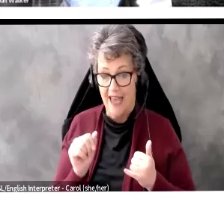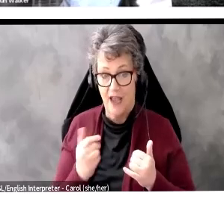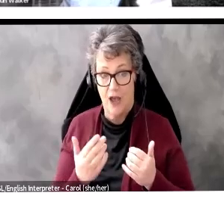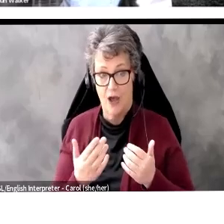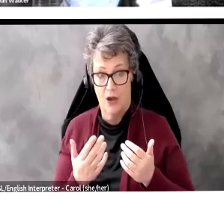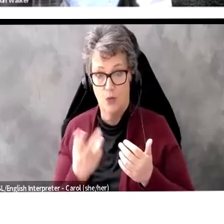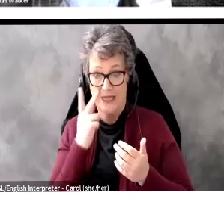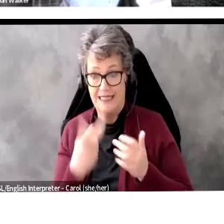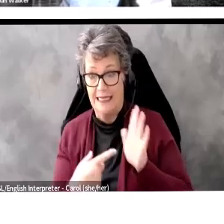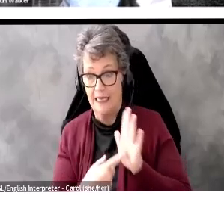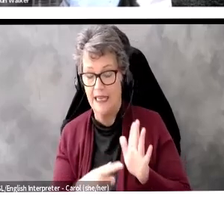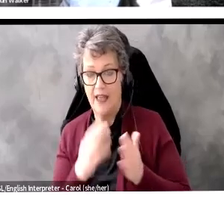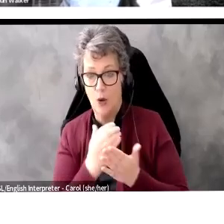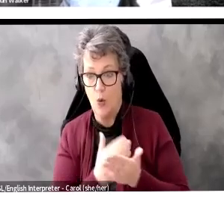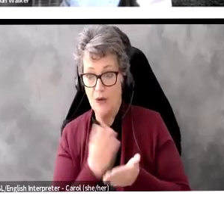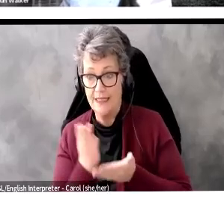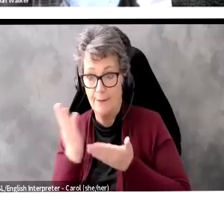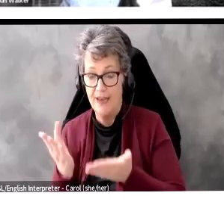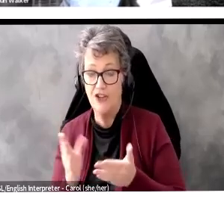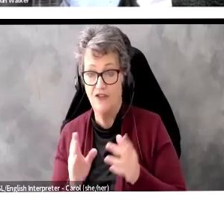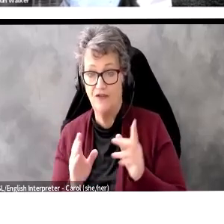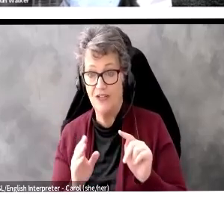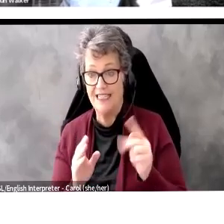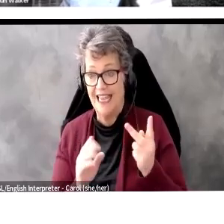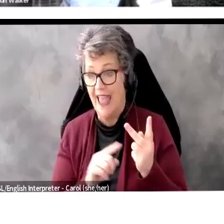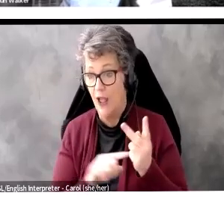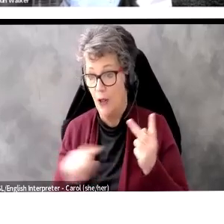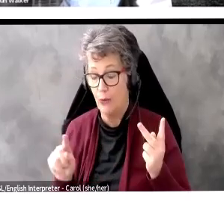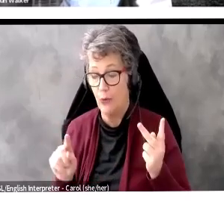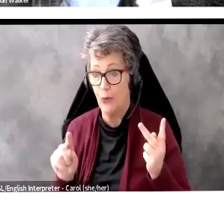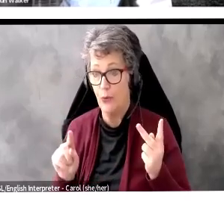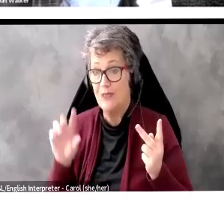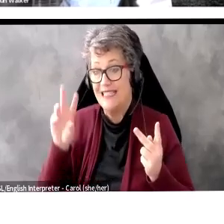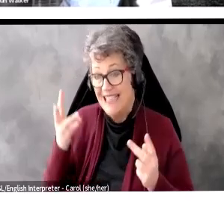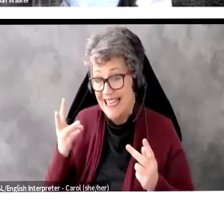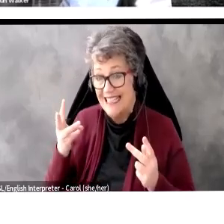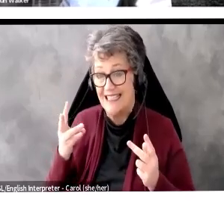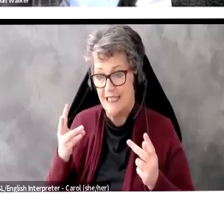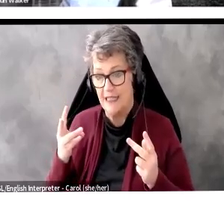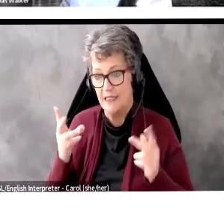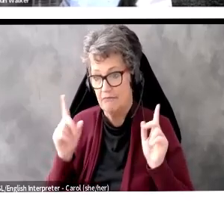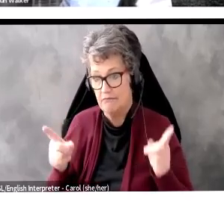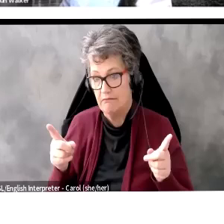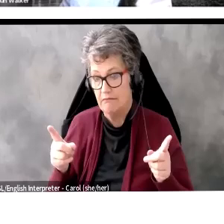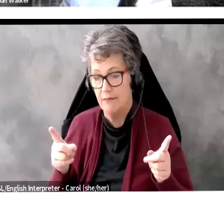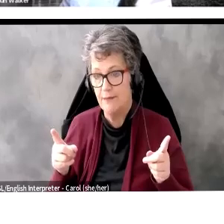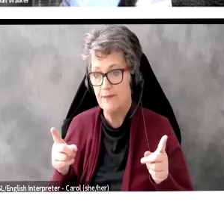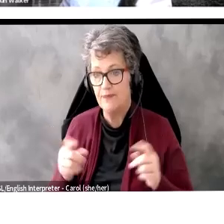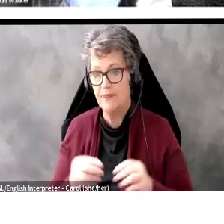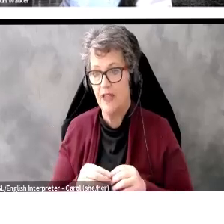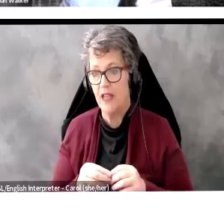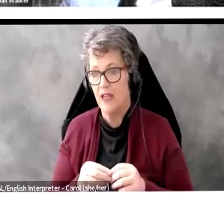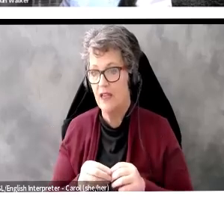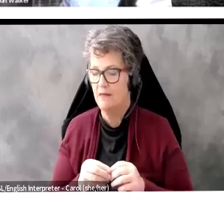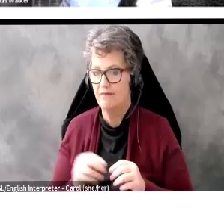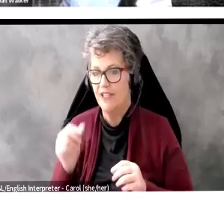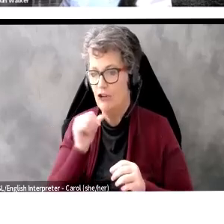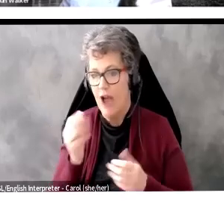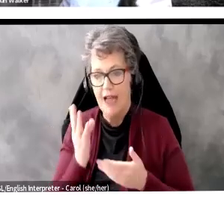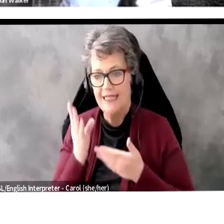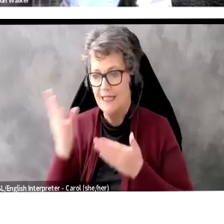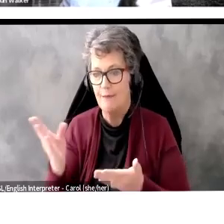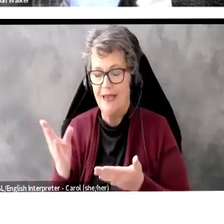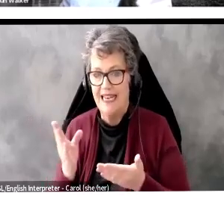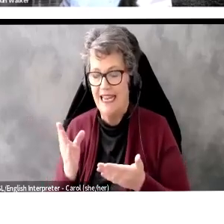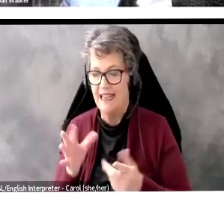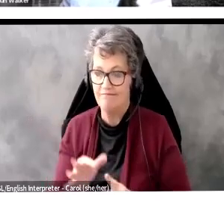course submissions for TK through 6 space, you all are not submitting